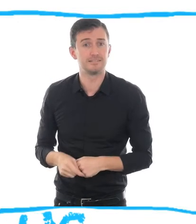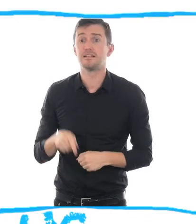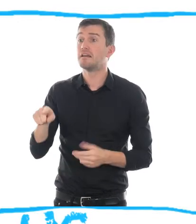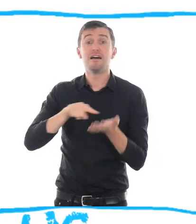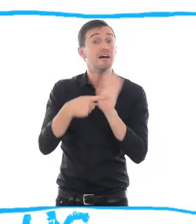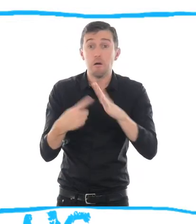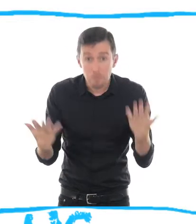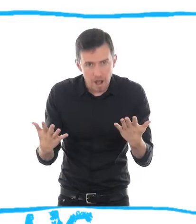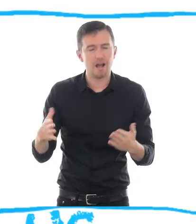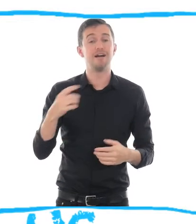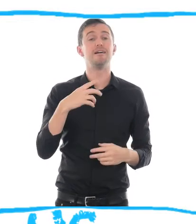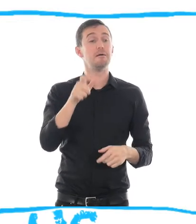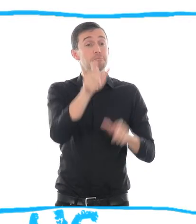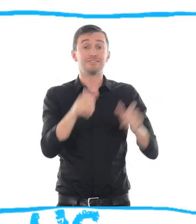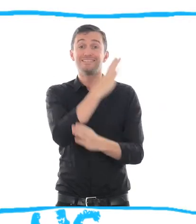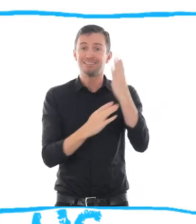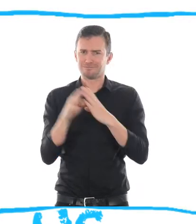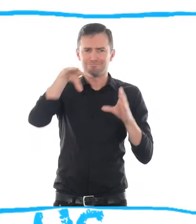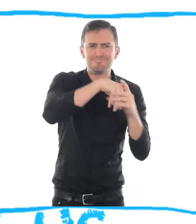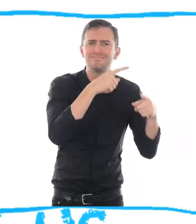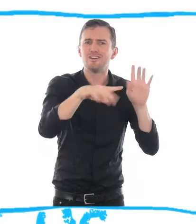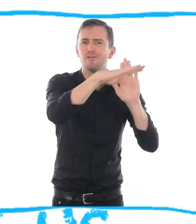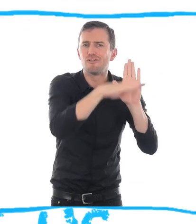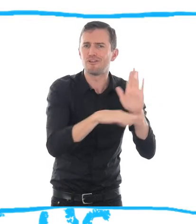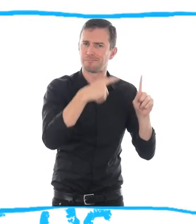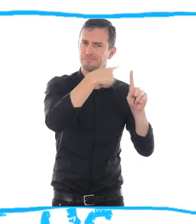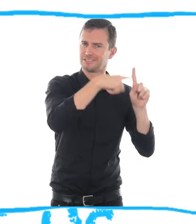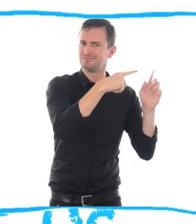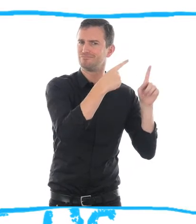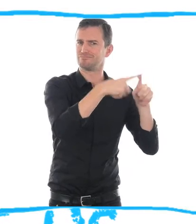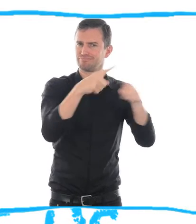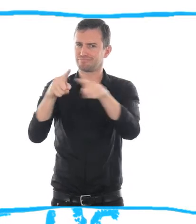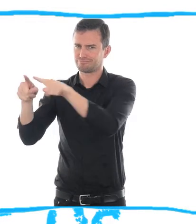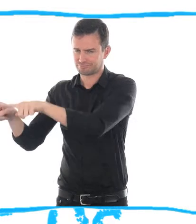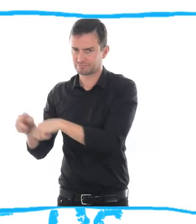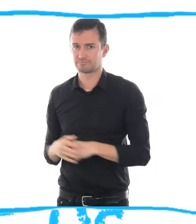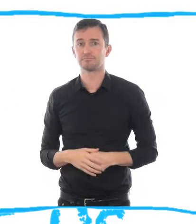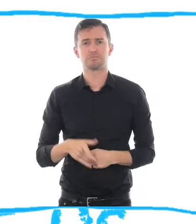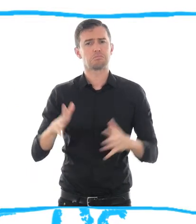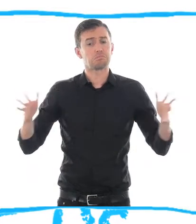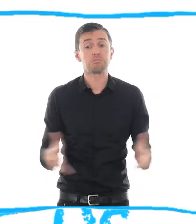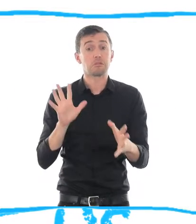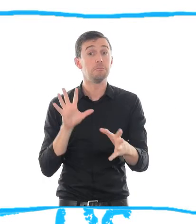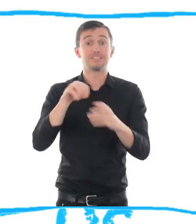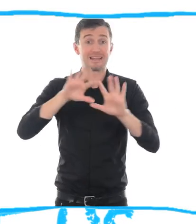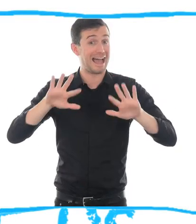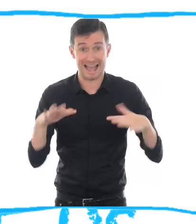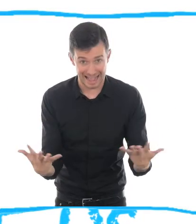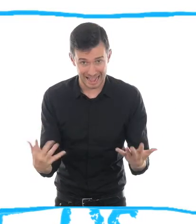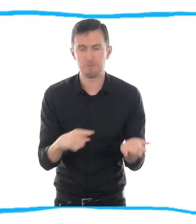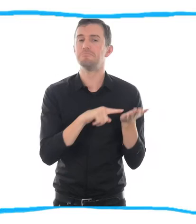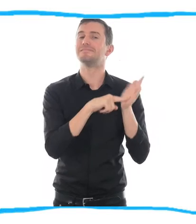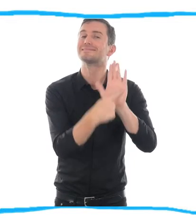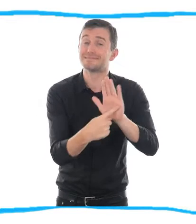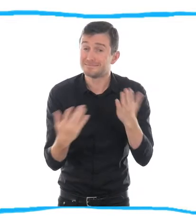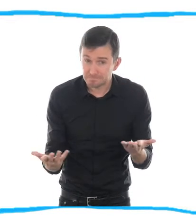in programs such as early intervention and communication for development. You can promote participation in many ways. For